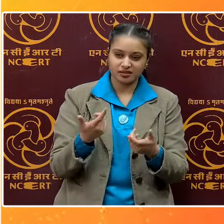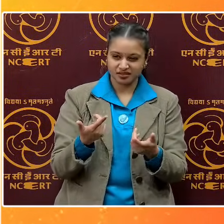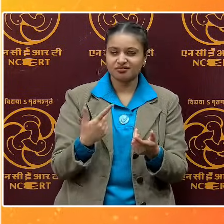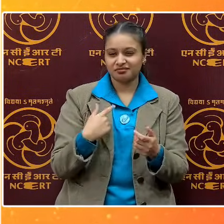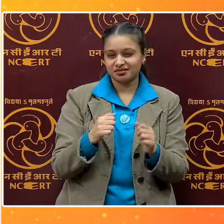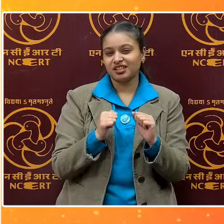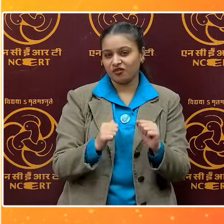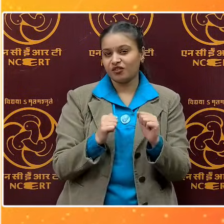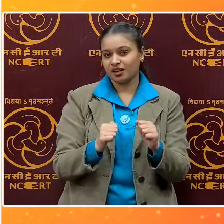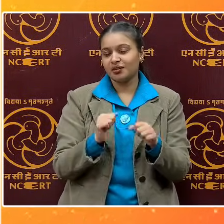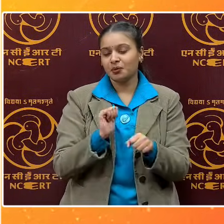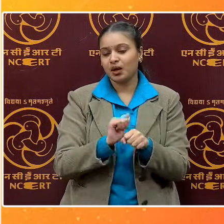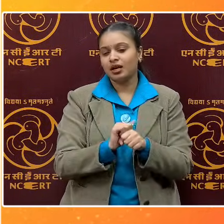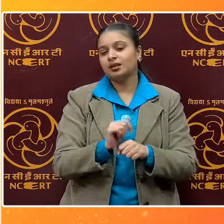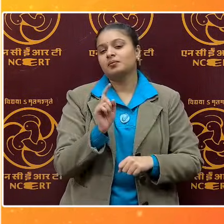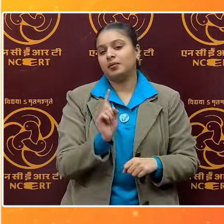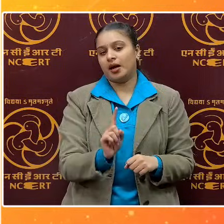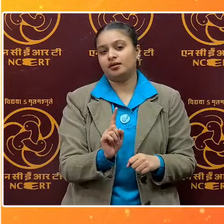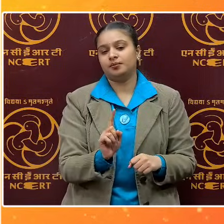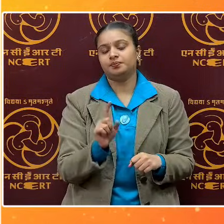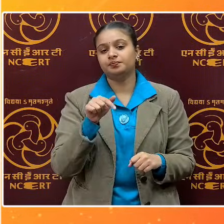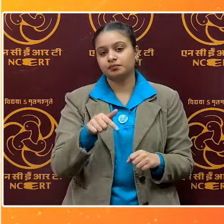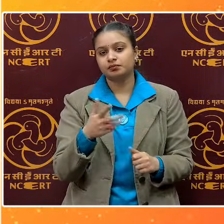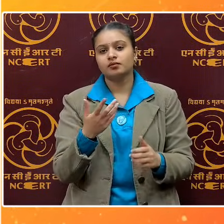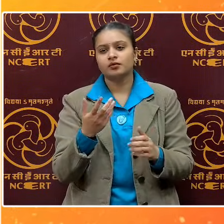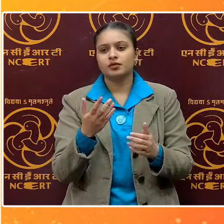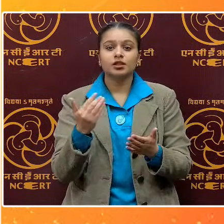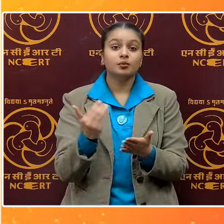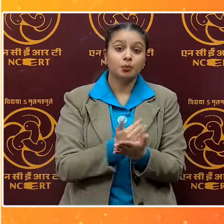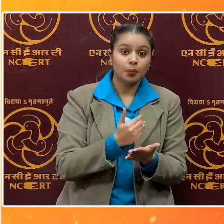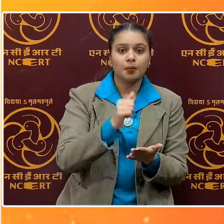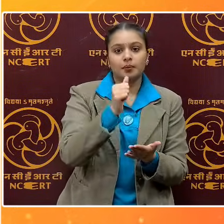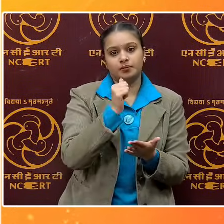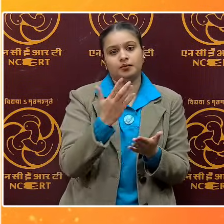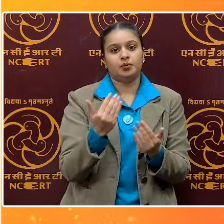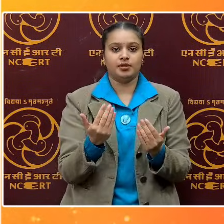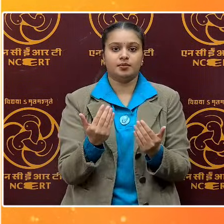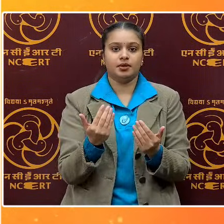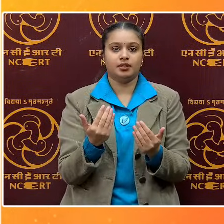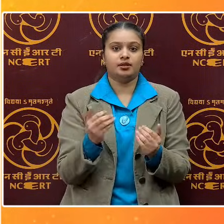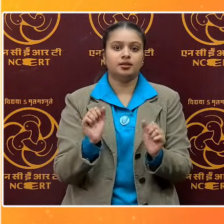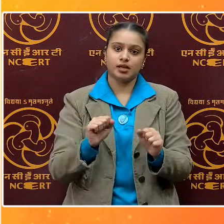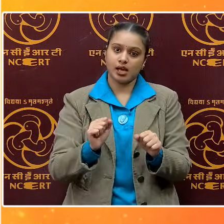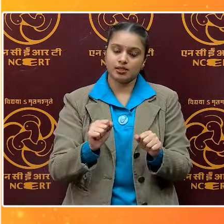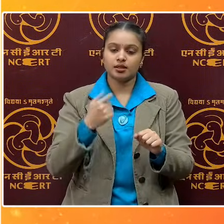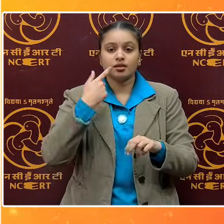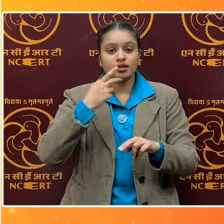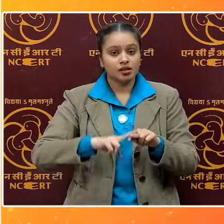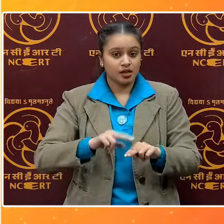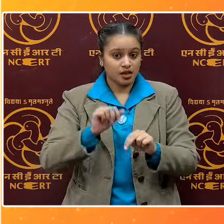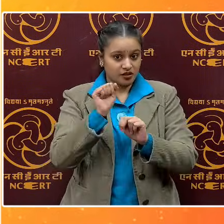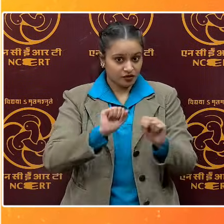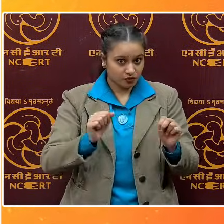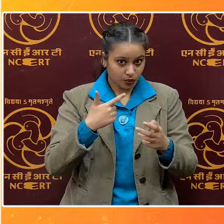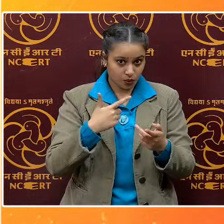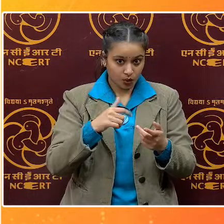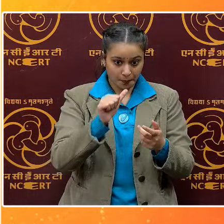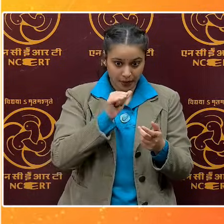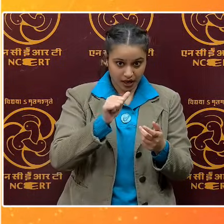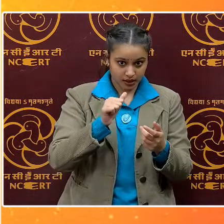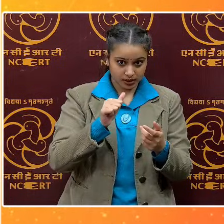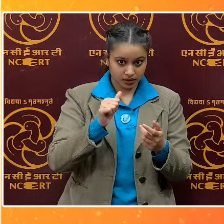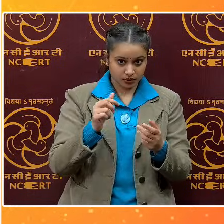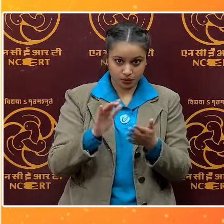I'm sure. A task, but it will save water. It will save water for sure. Yes, you, even if we don't get water